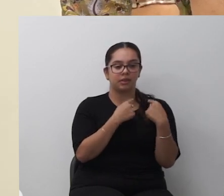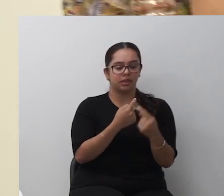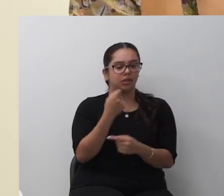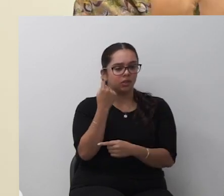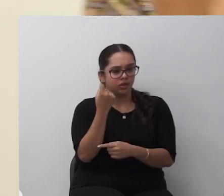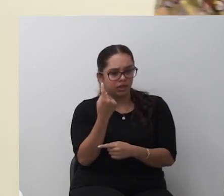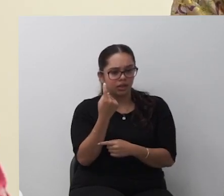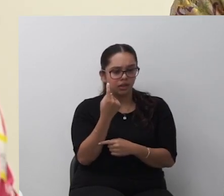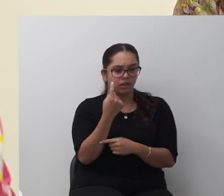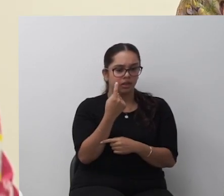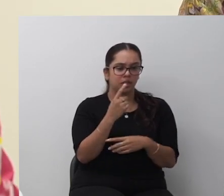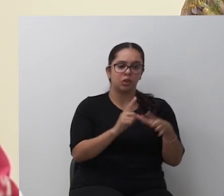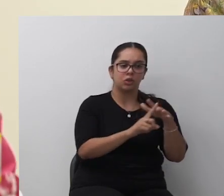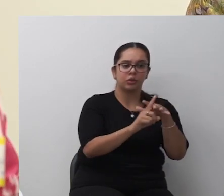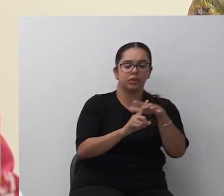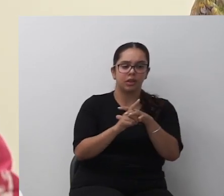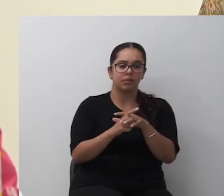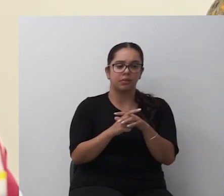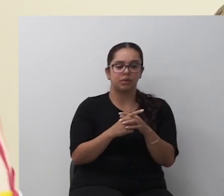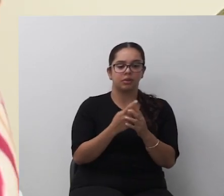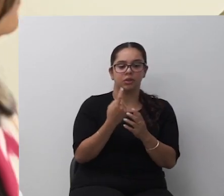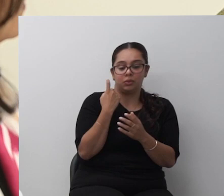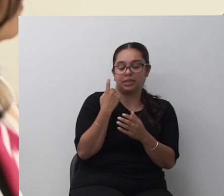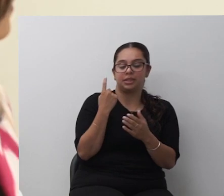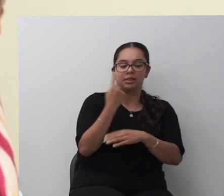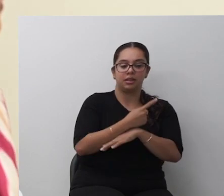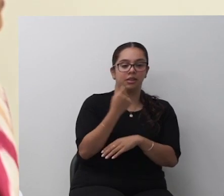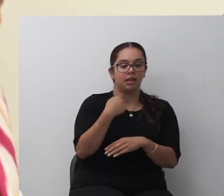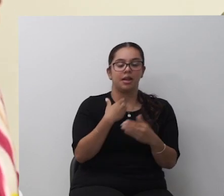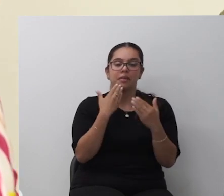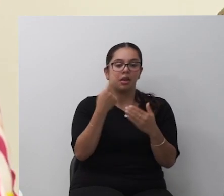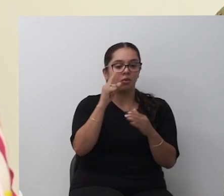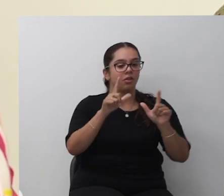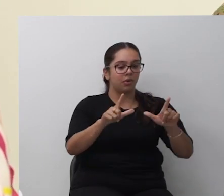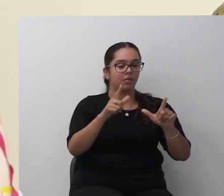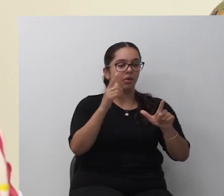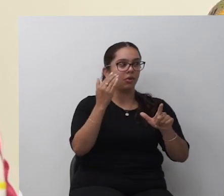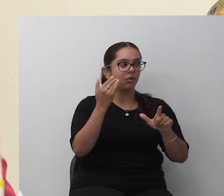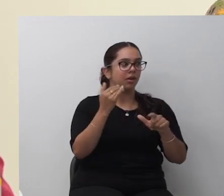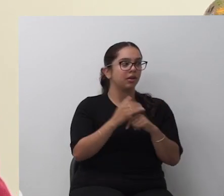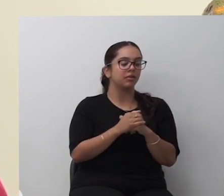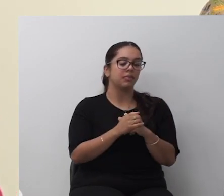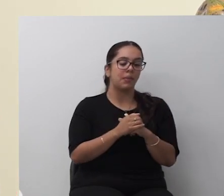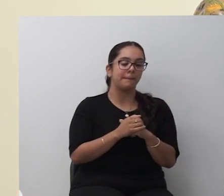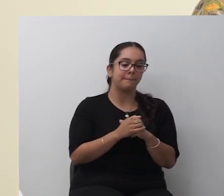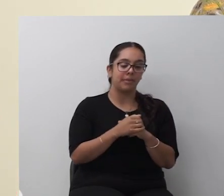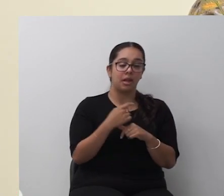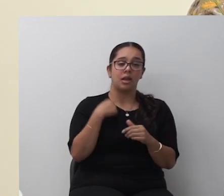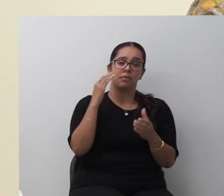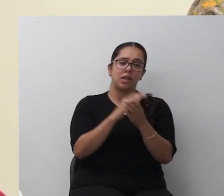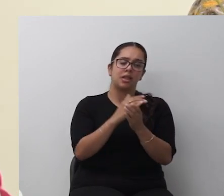and also showing up in the past few days. Again, I'm so grateful for the framework because I